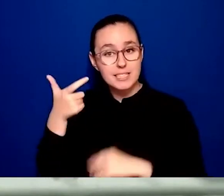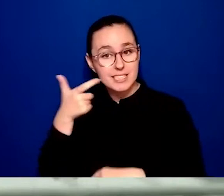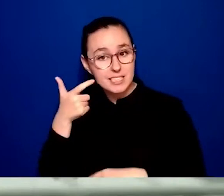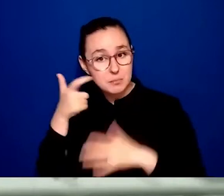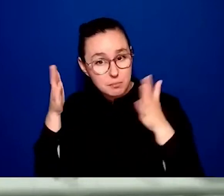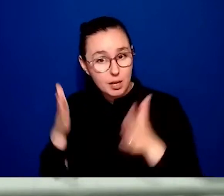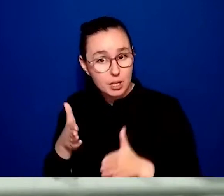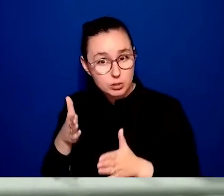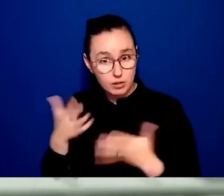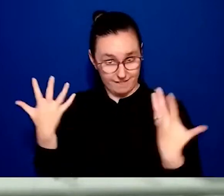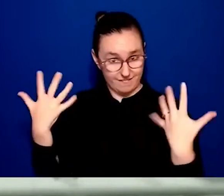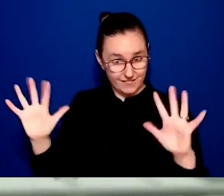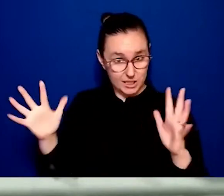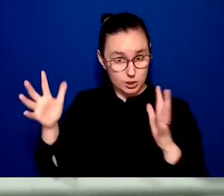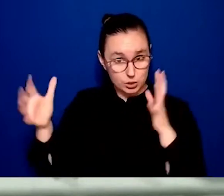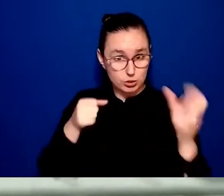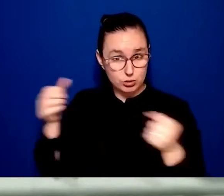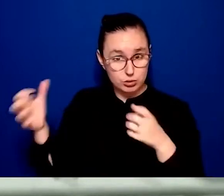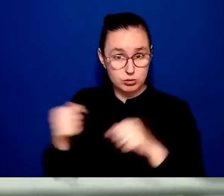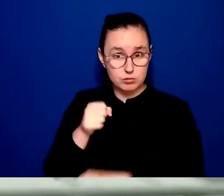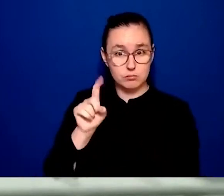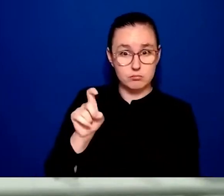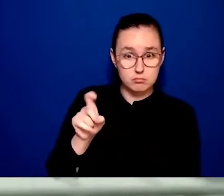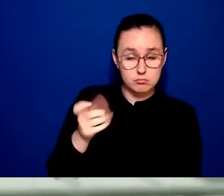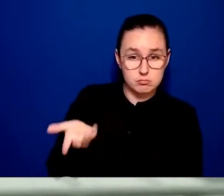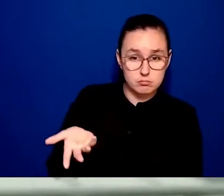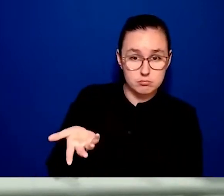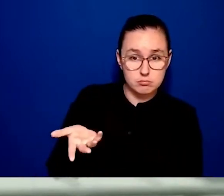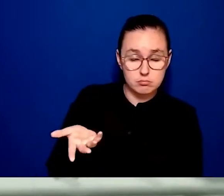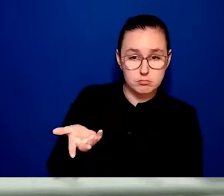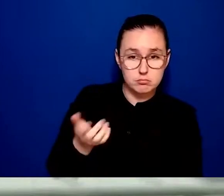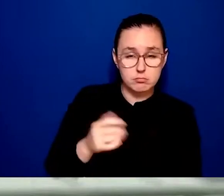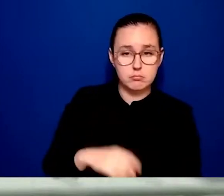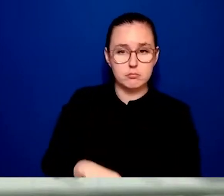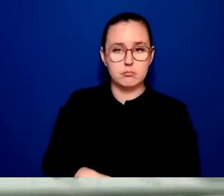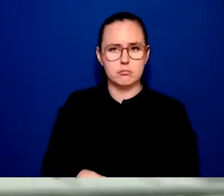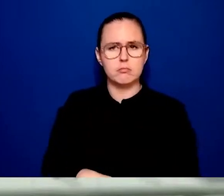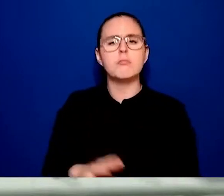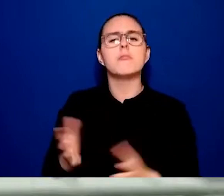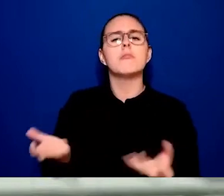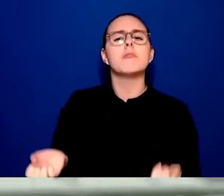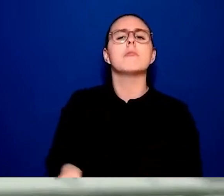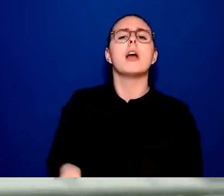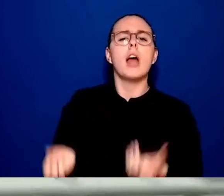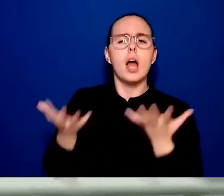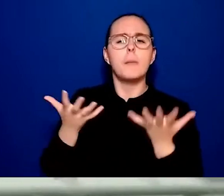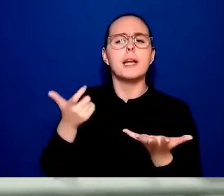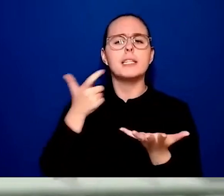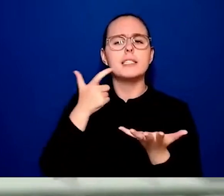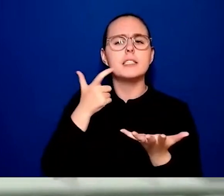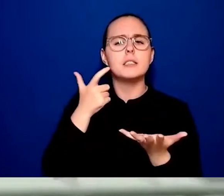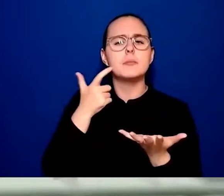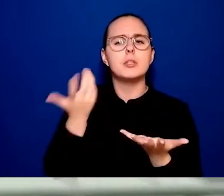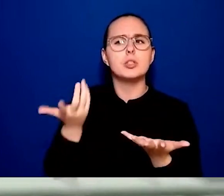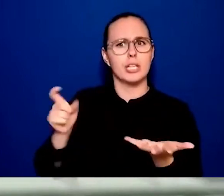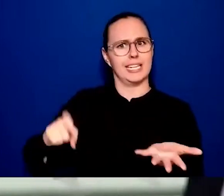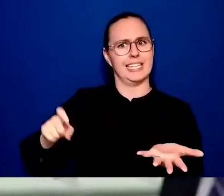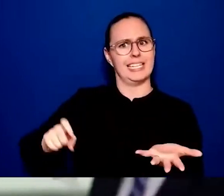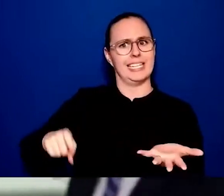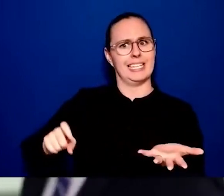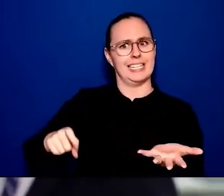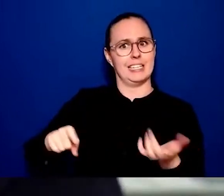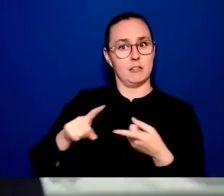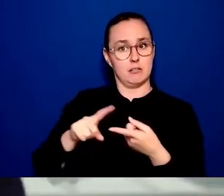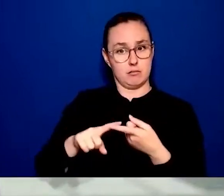has the review group made any recommendations about how many dispatchers are actually needed and when or if you'll be